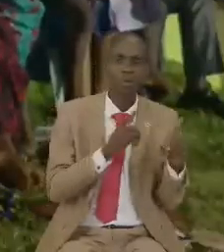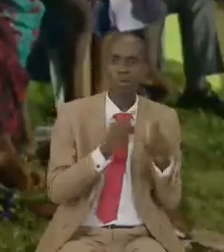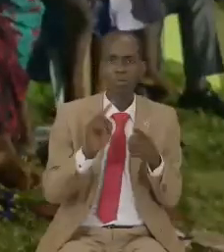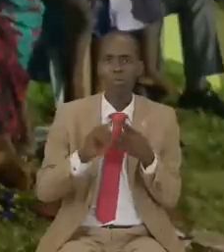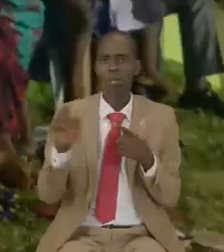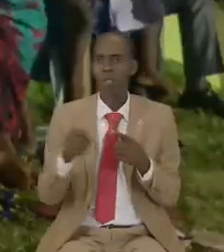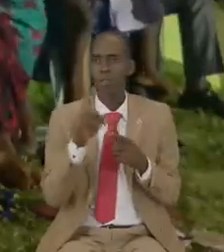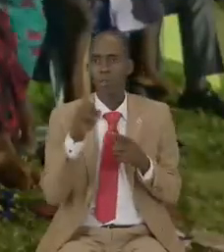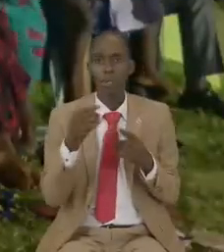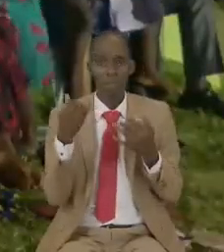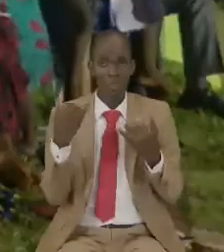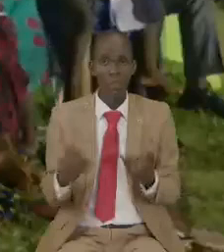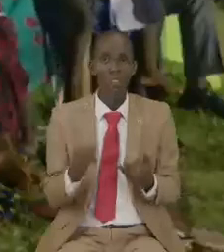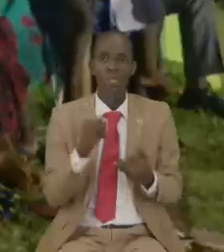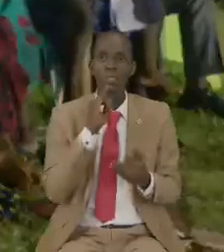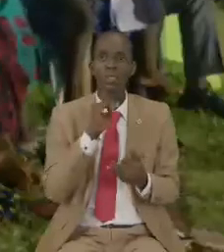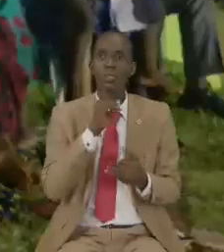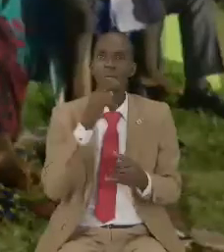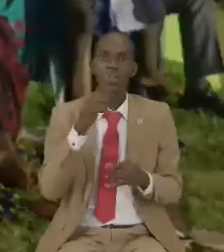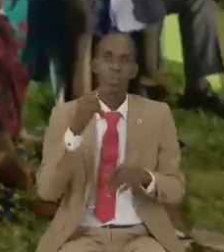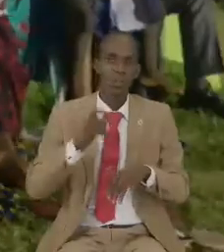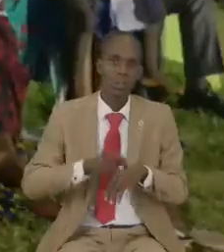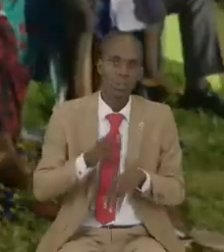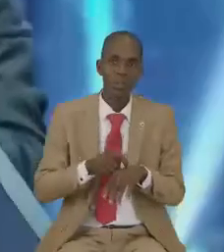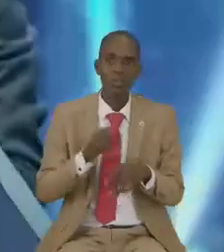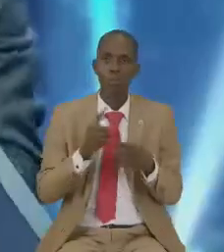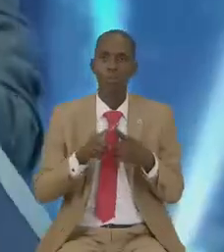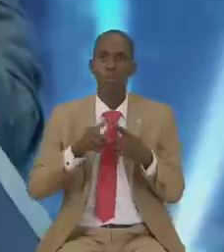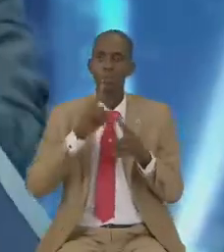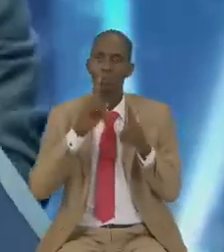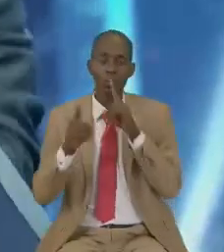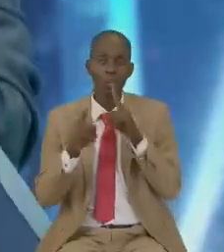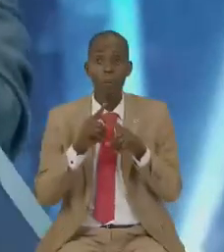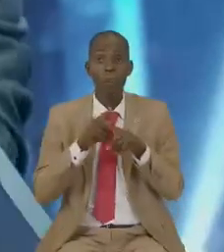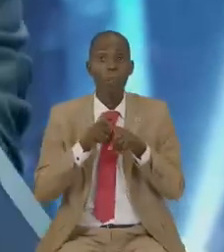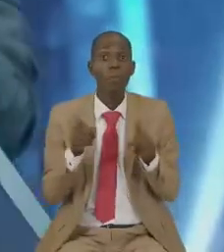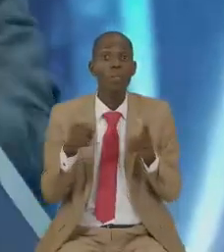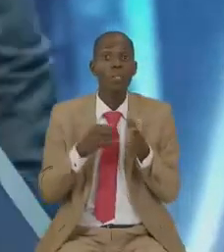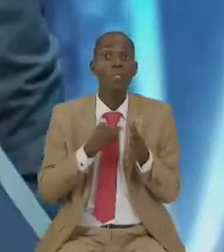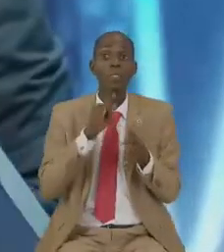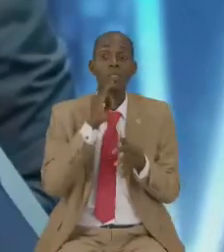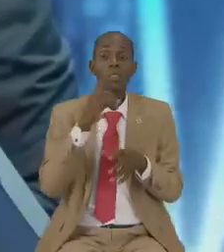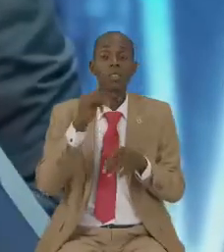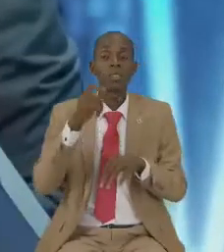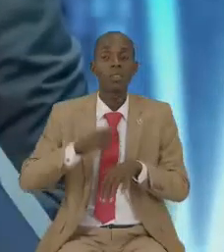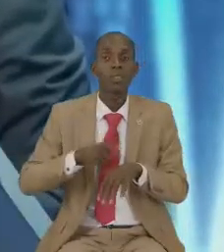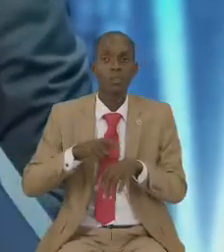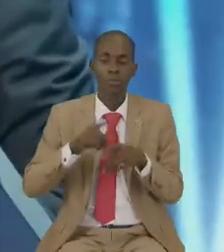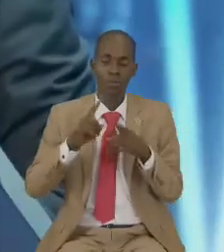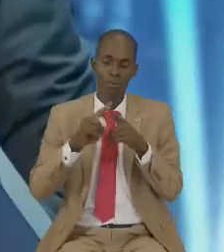identify those who are waving their hand and ensure they are helped.